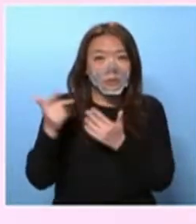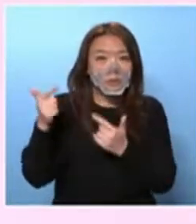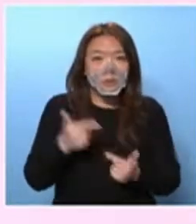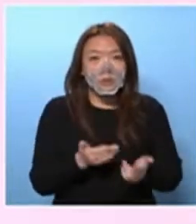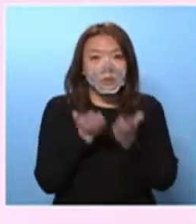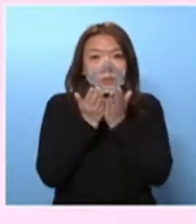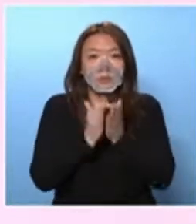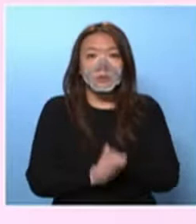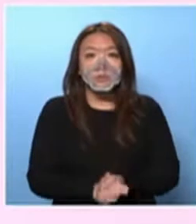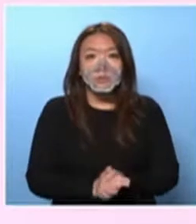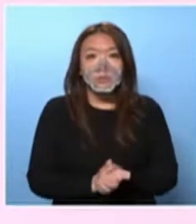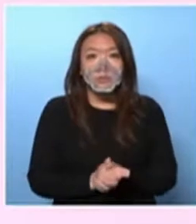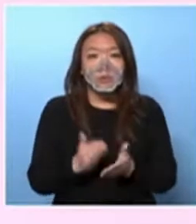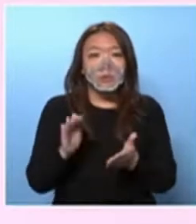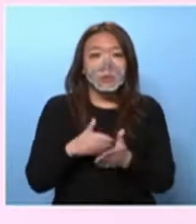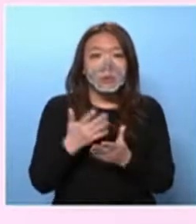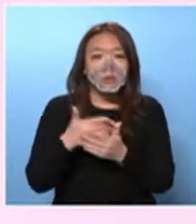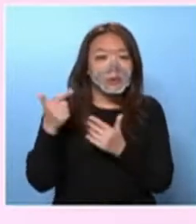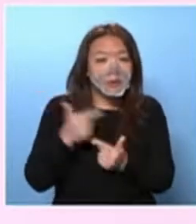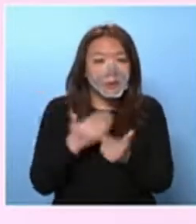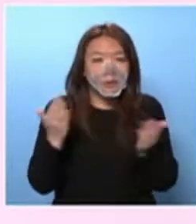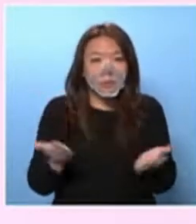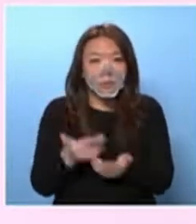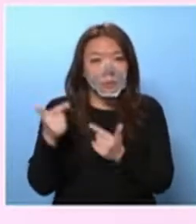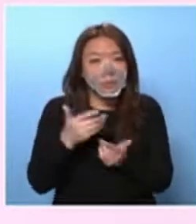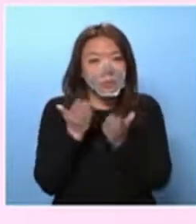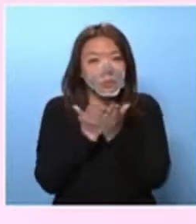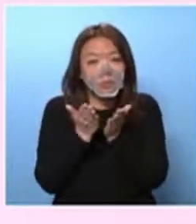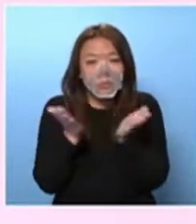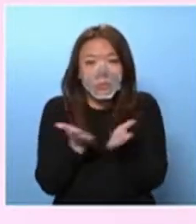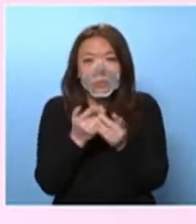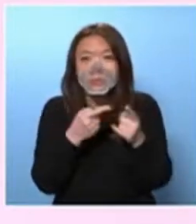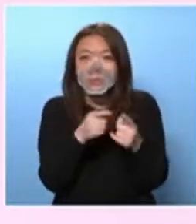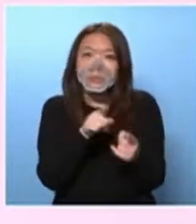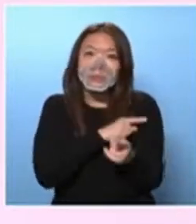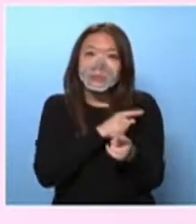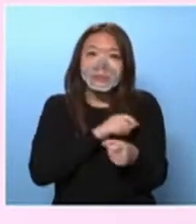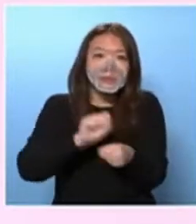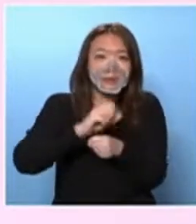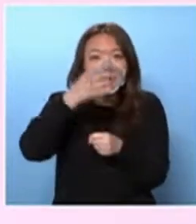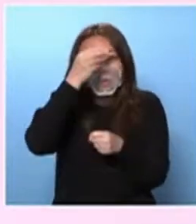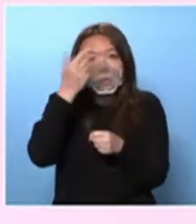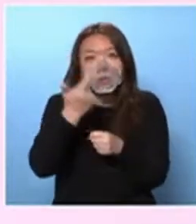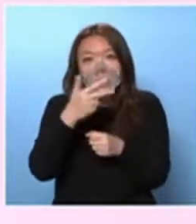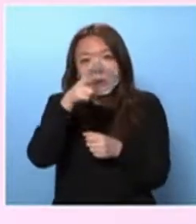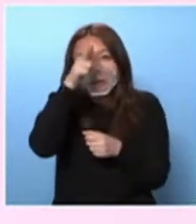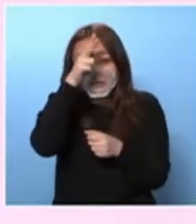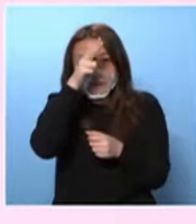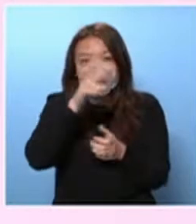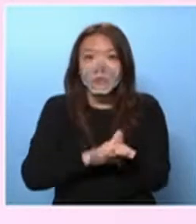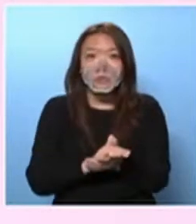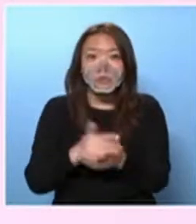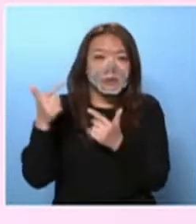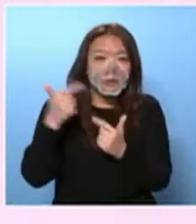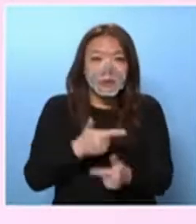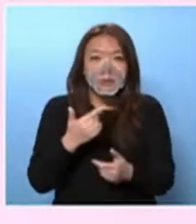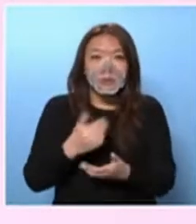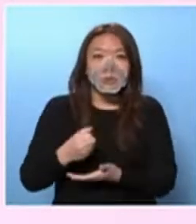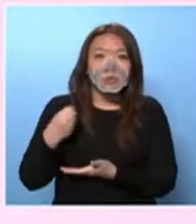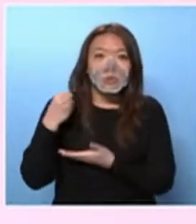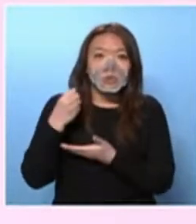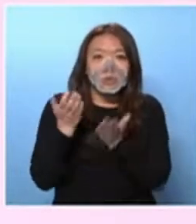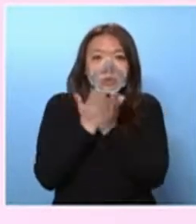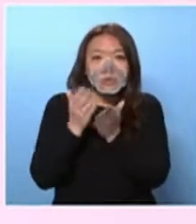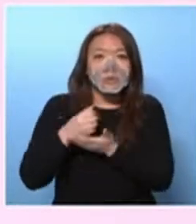Encourage continuing education. To keep on promoting continuing education and encouraging members of the public to pursue